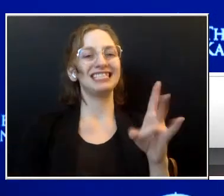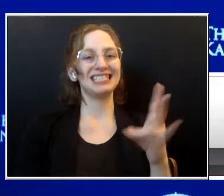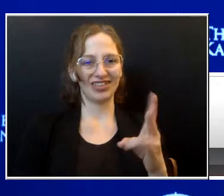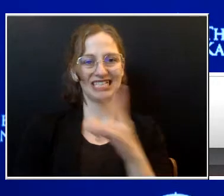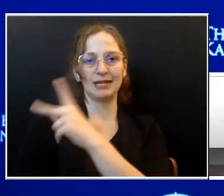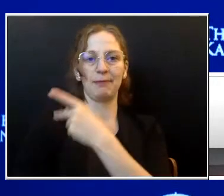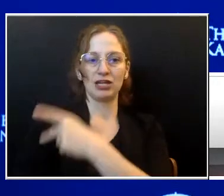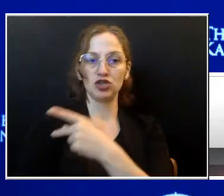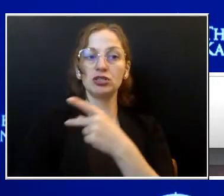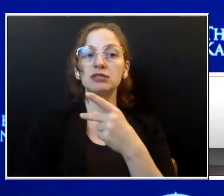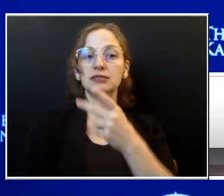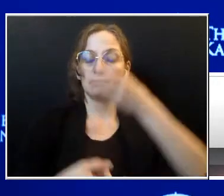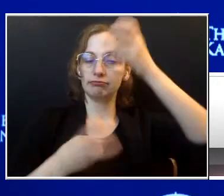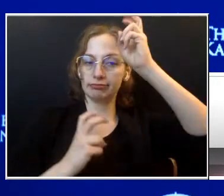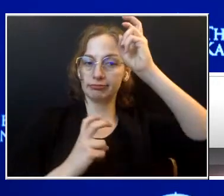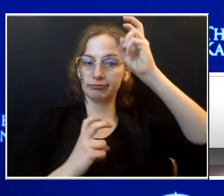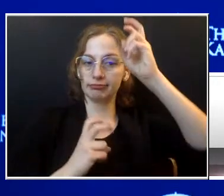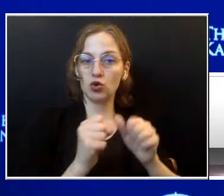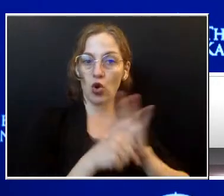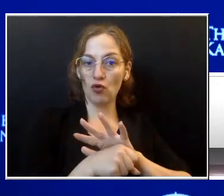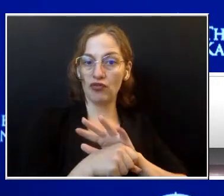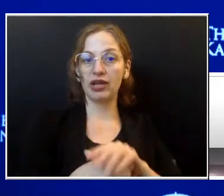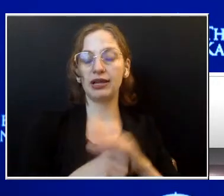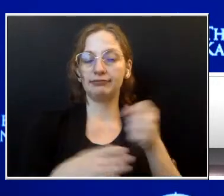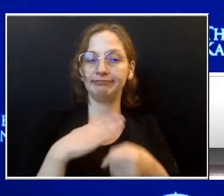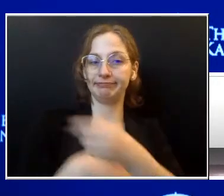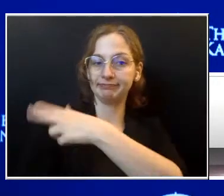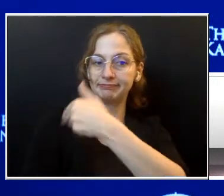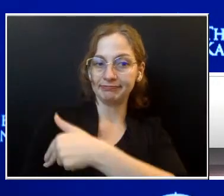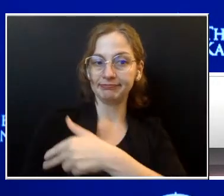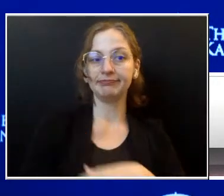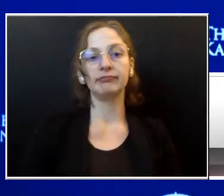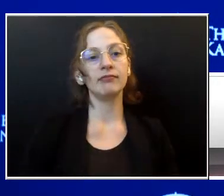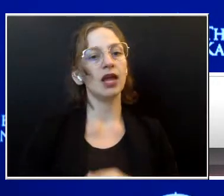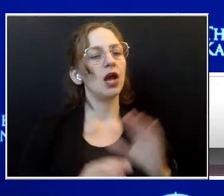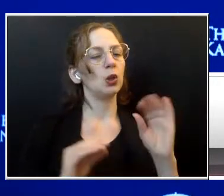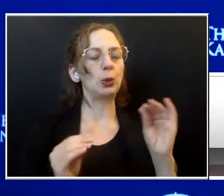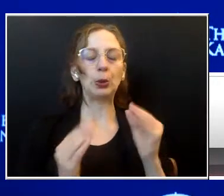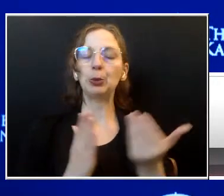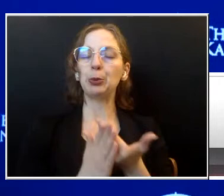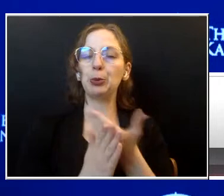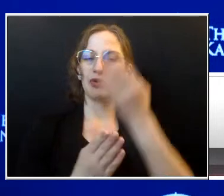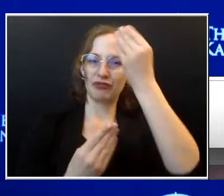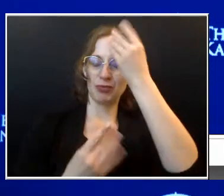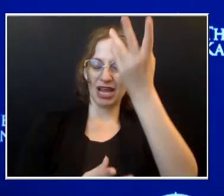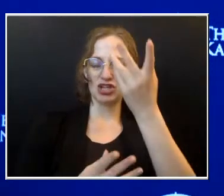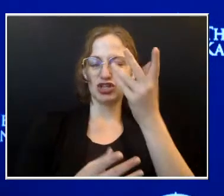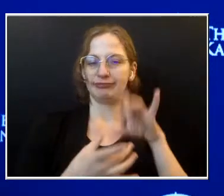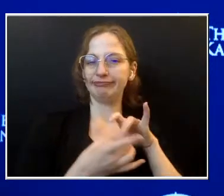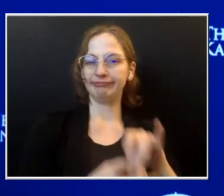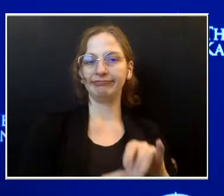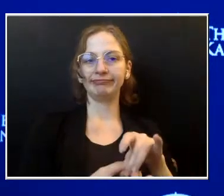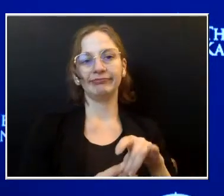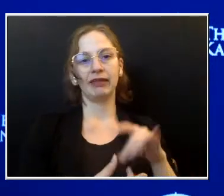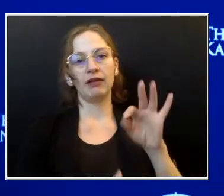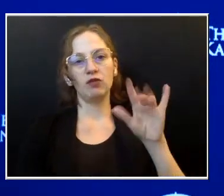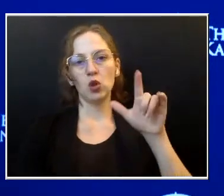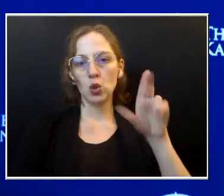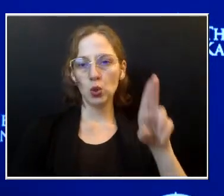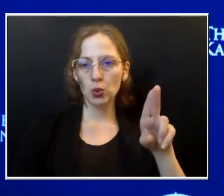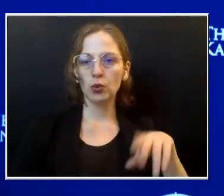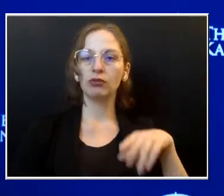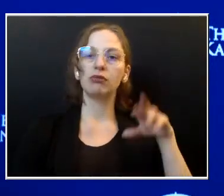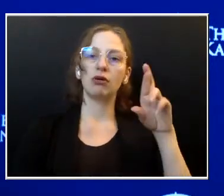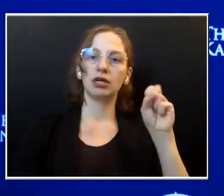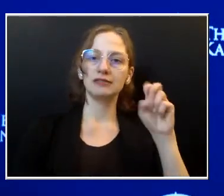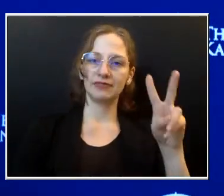far as hospitalizations for influenza and RSV, and we should be able to be bringing you those numbers here coming up soon as we are